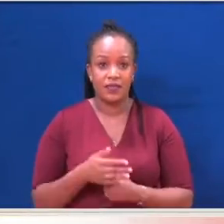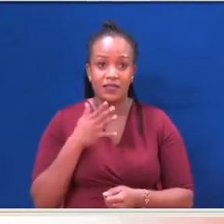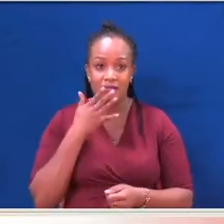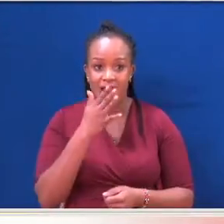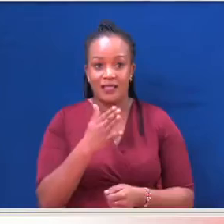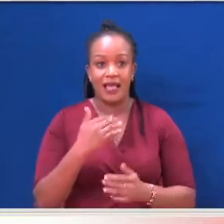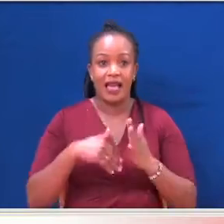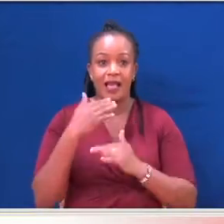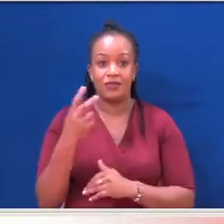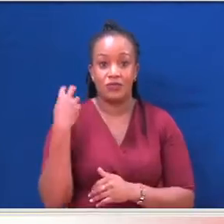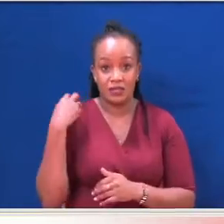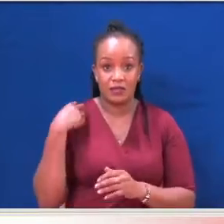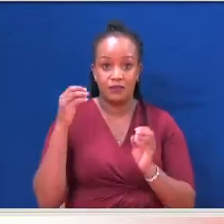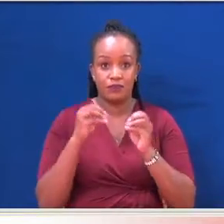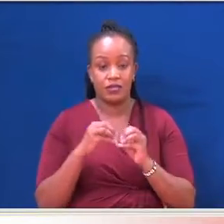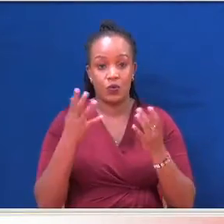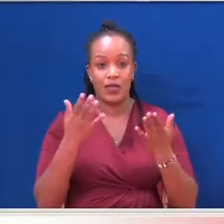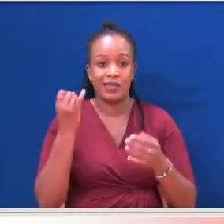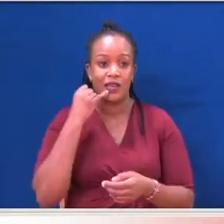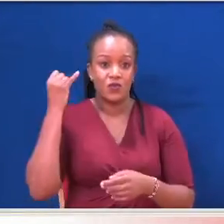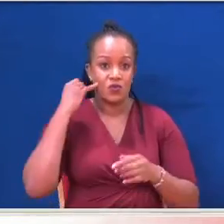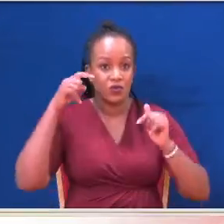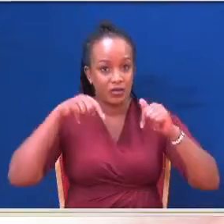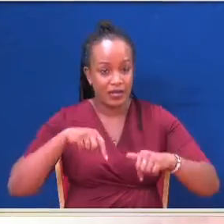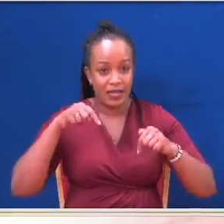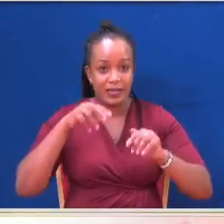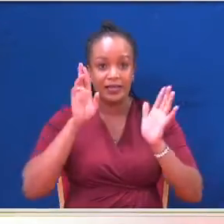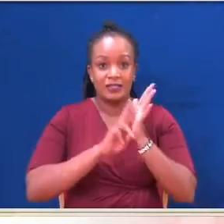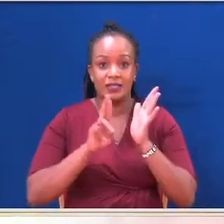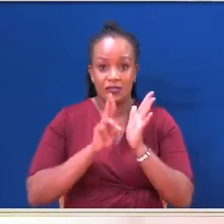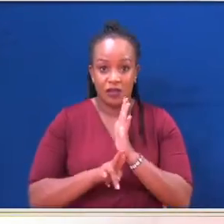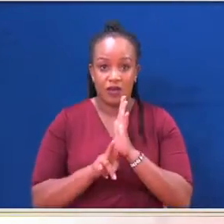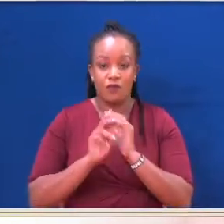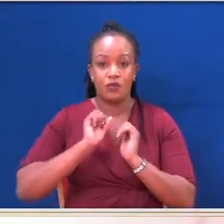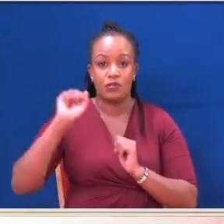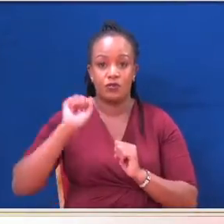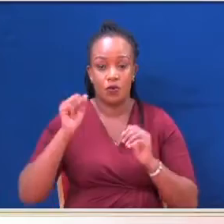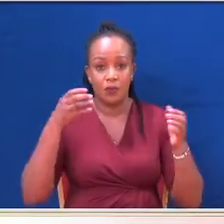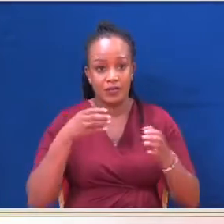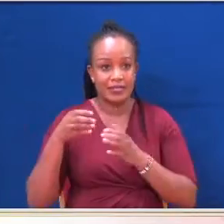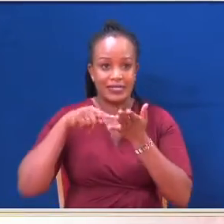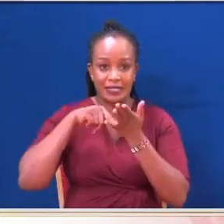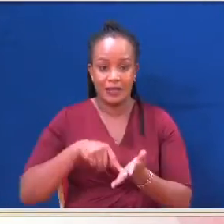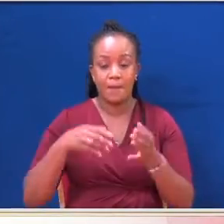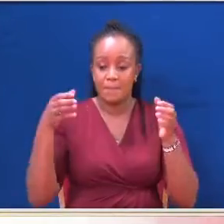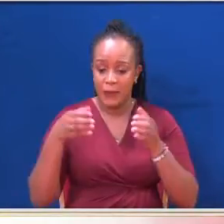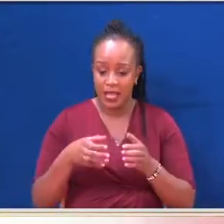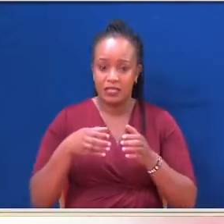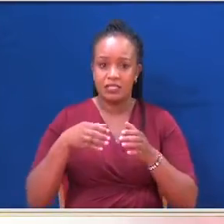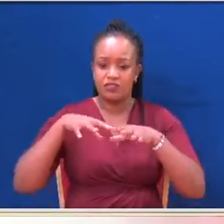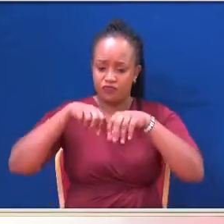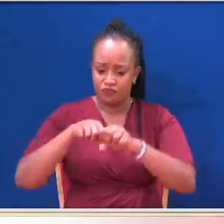after a consultative meeting in Nakuru today, the Registrar of Political Parties, Anne Ritu, insisted that parties are not allowed to hold on to